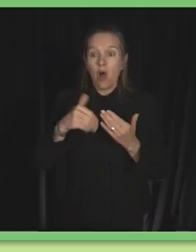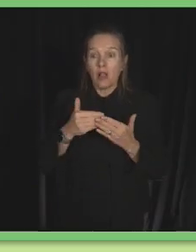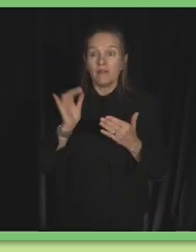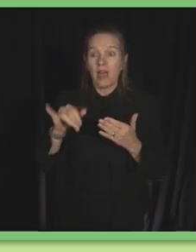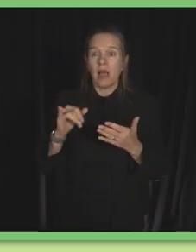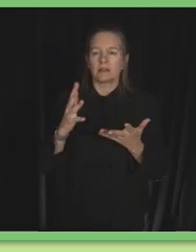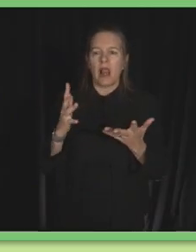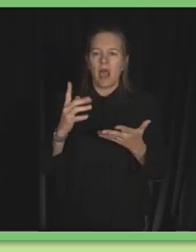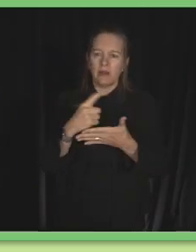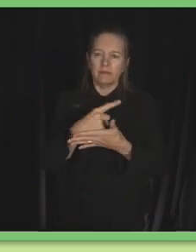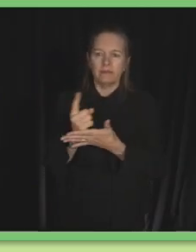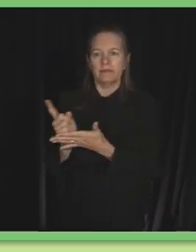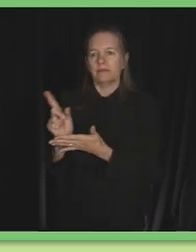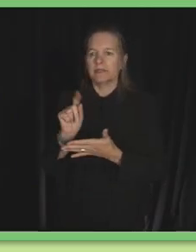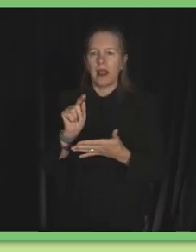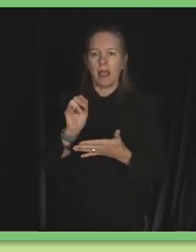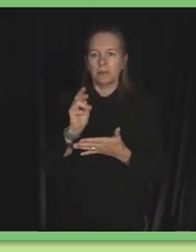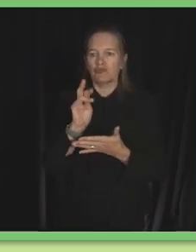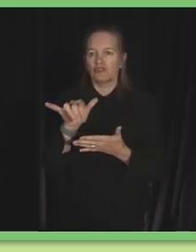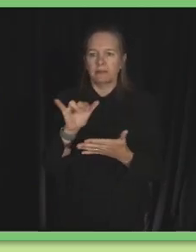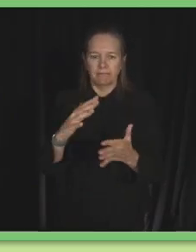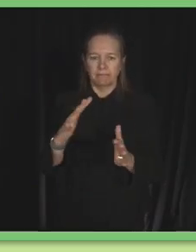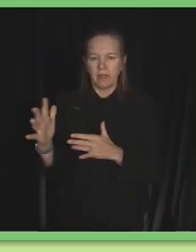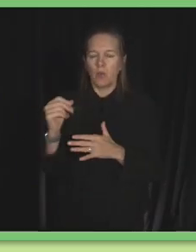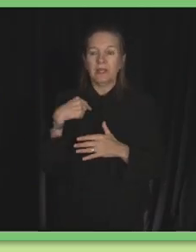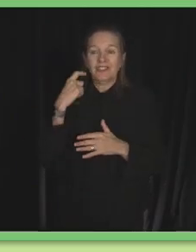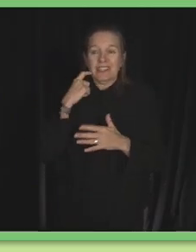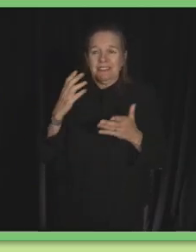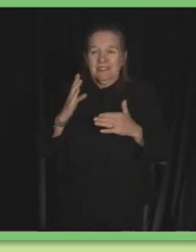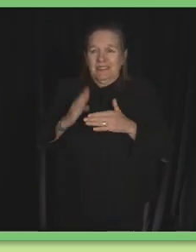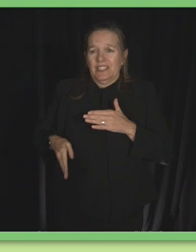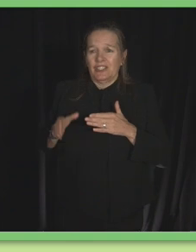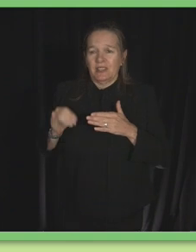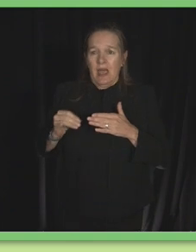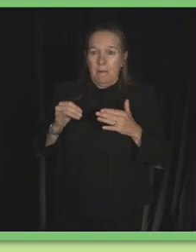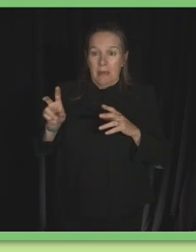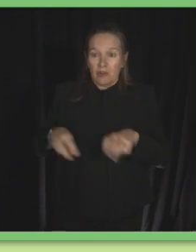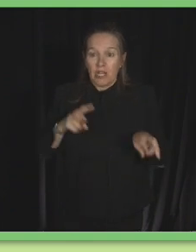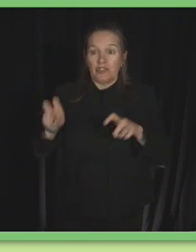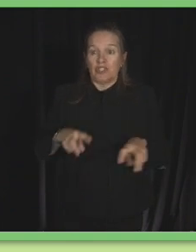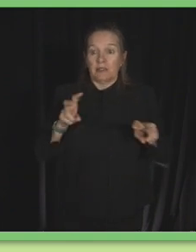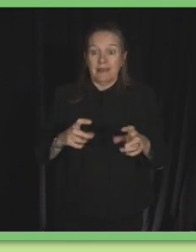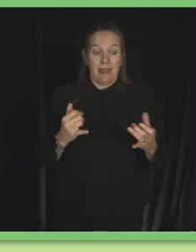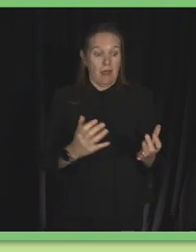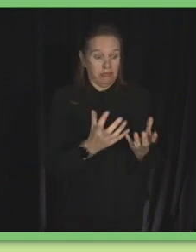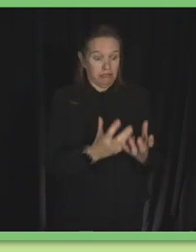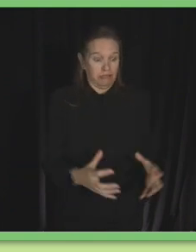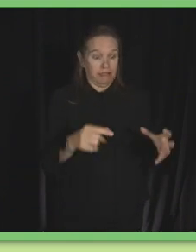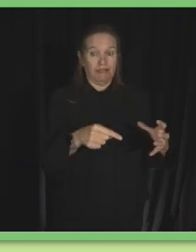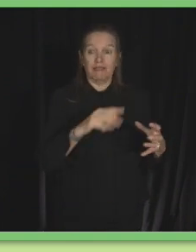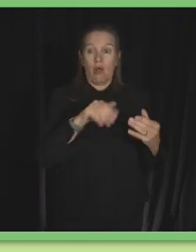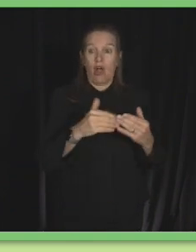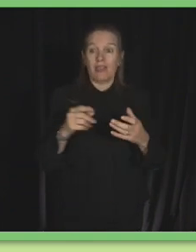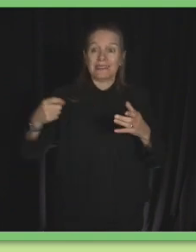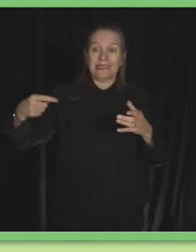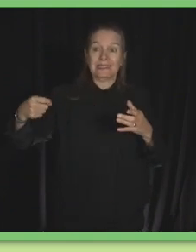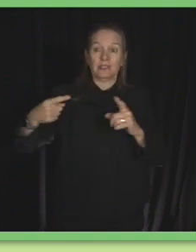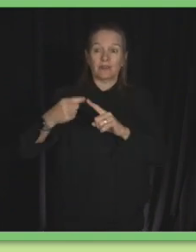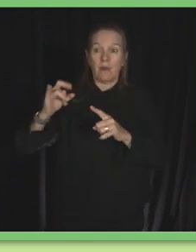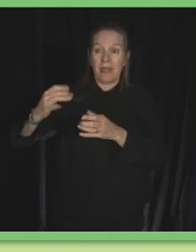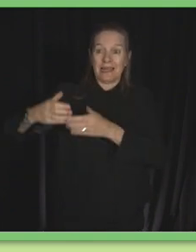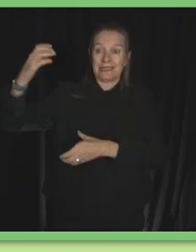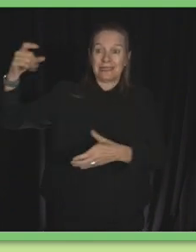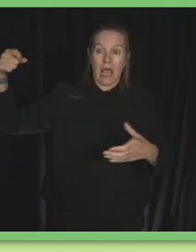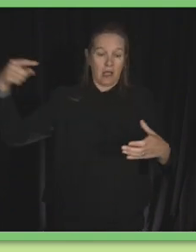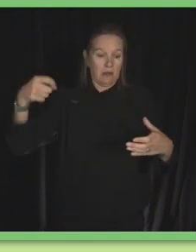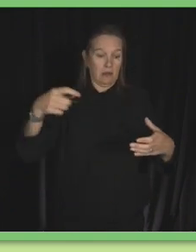telemetry, and we have just concluded a migration that gets us to the point where all of the signals that we collect from that stack